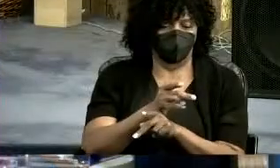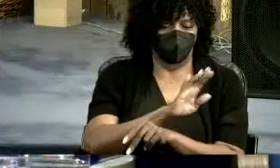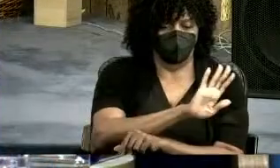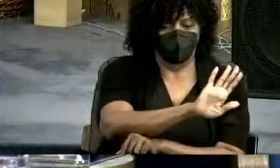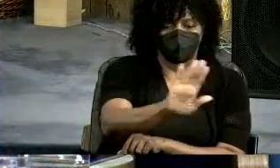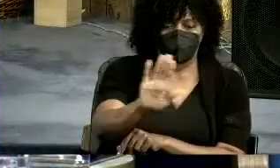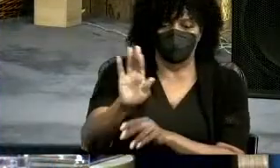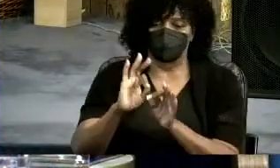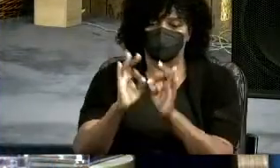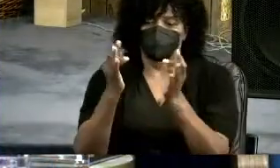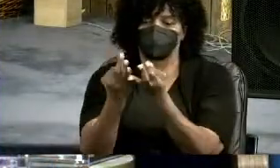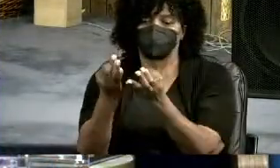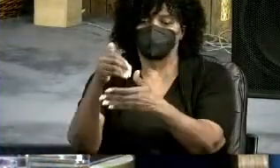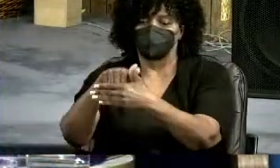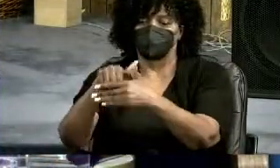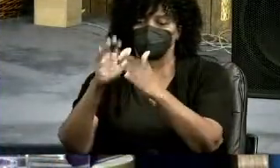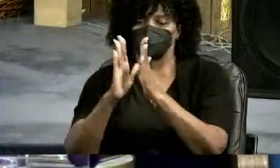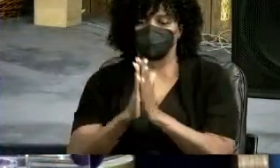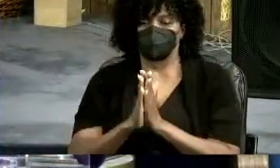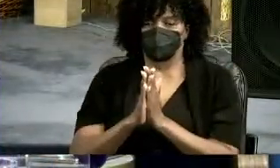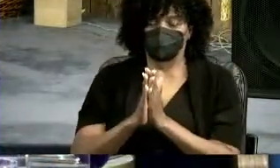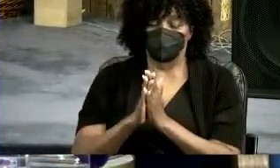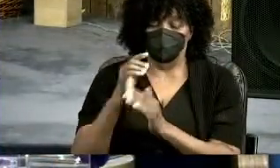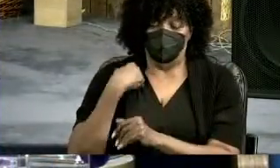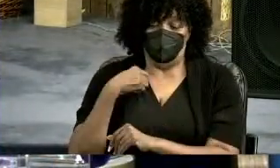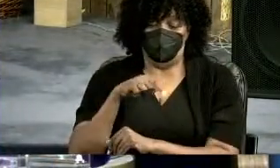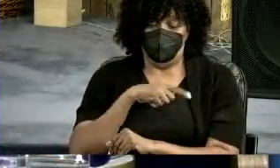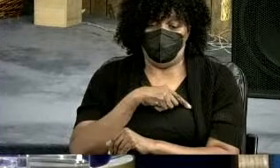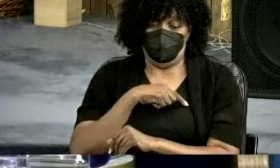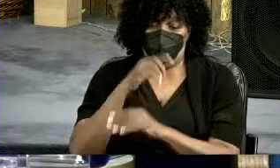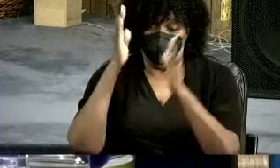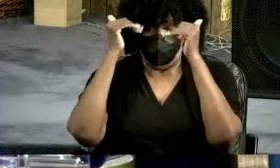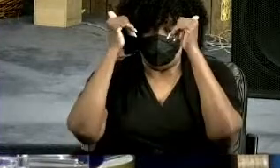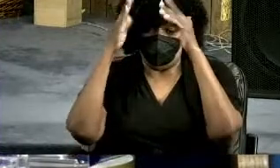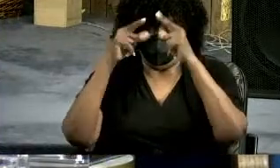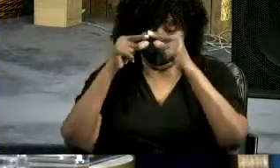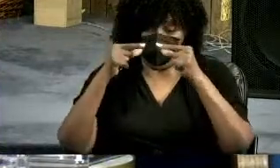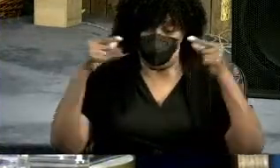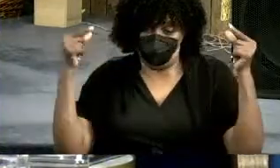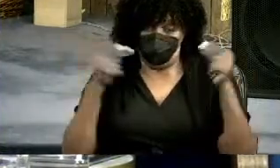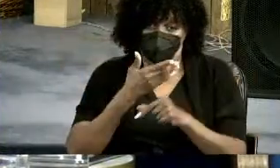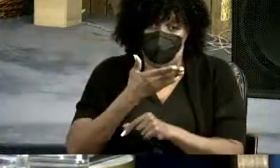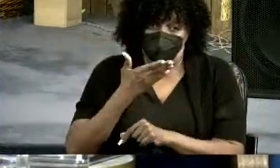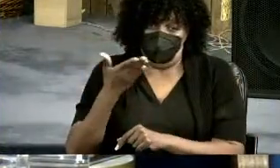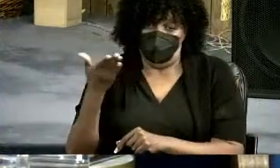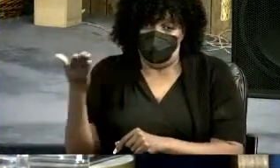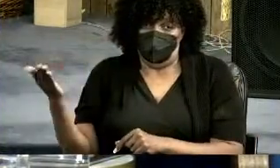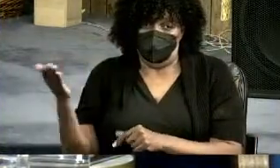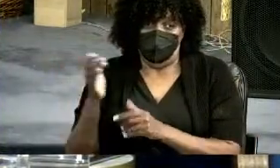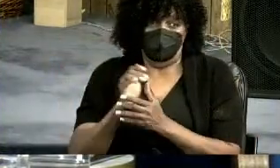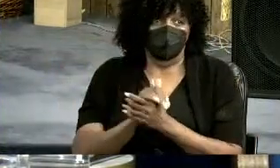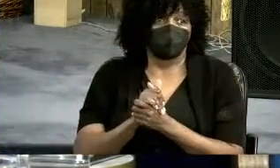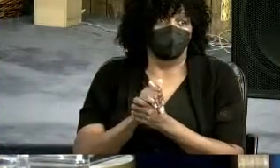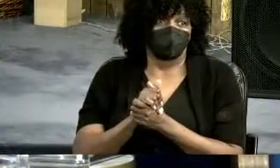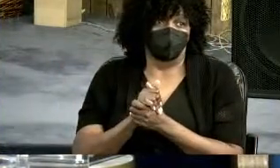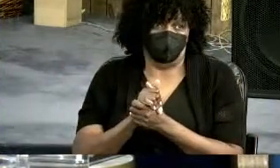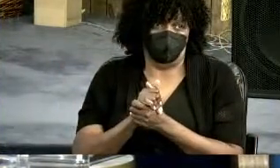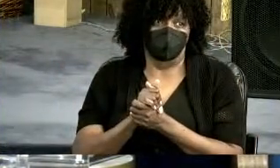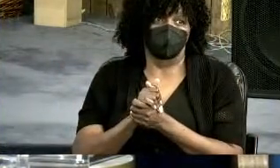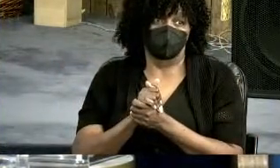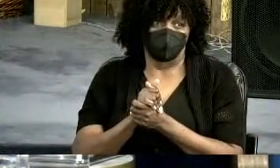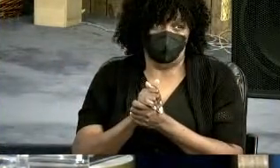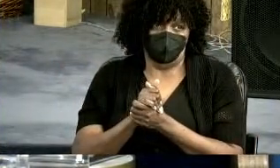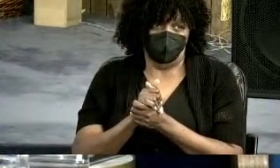prayer as well. We expect great. Don't we expect great things? Amen. Amen. I can't read no lips,